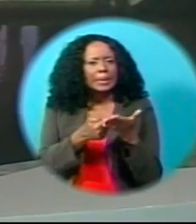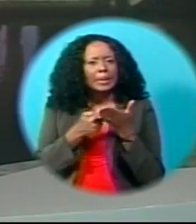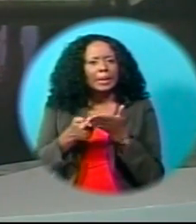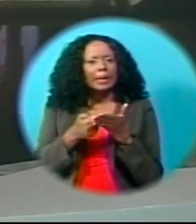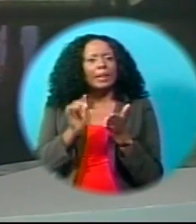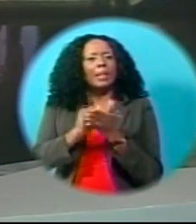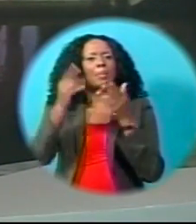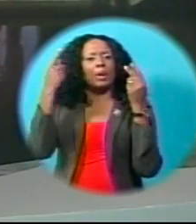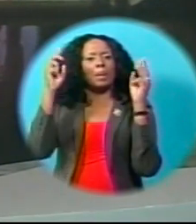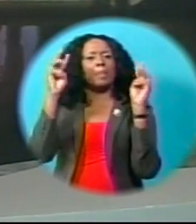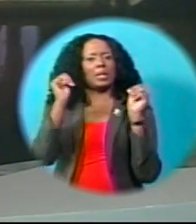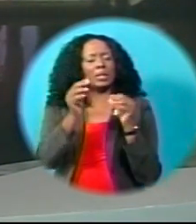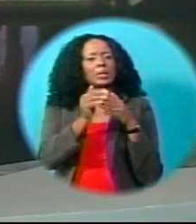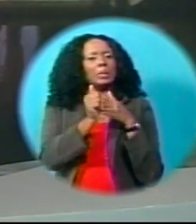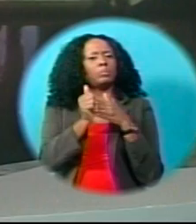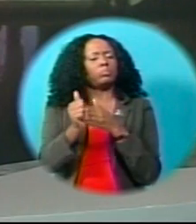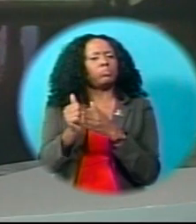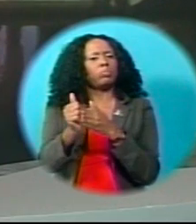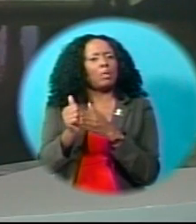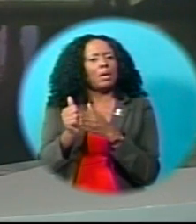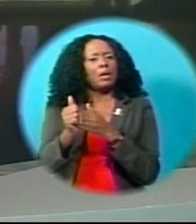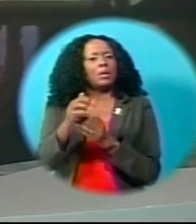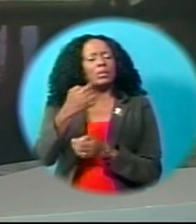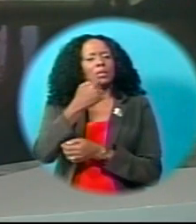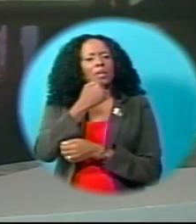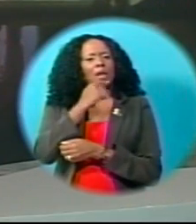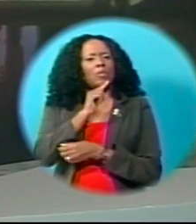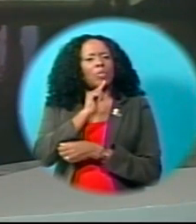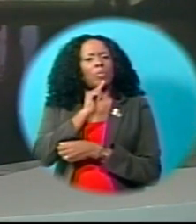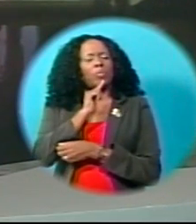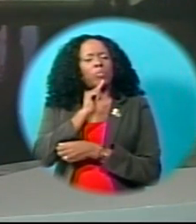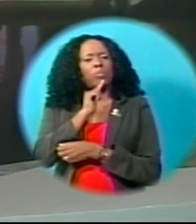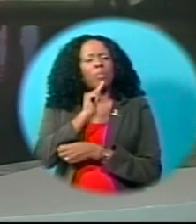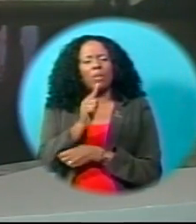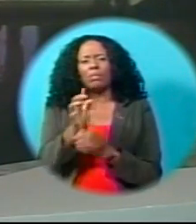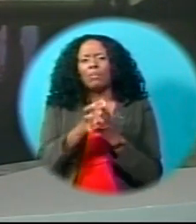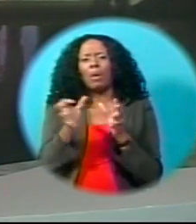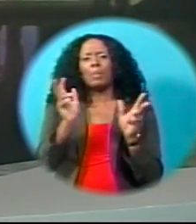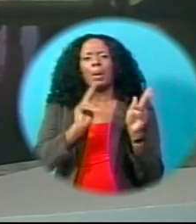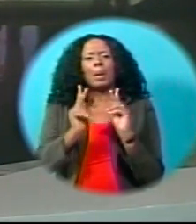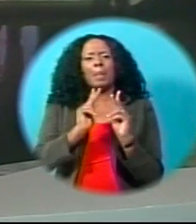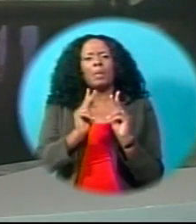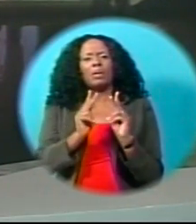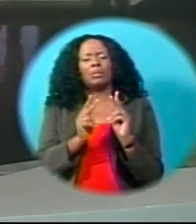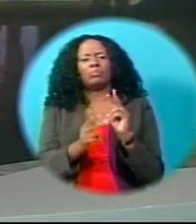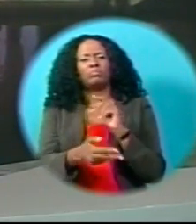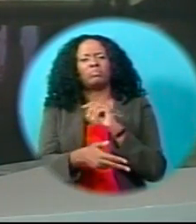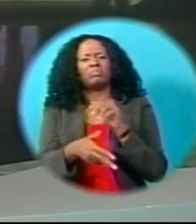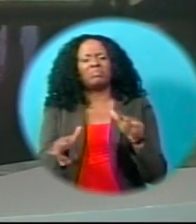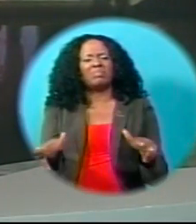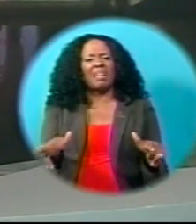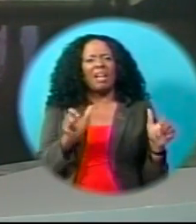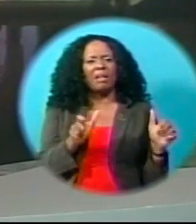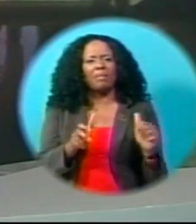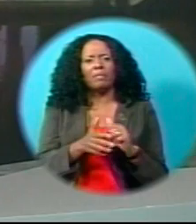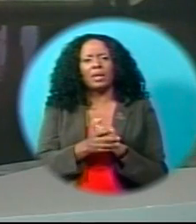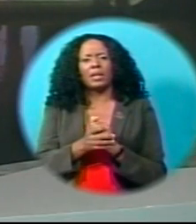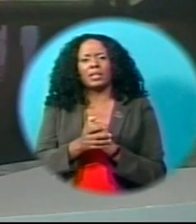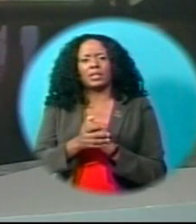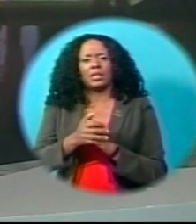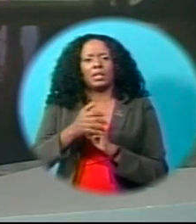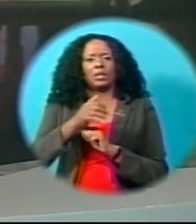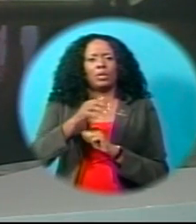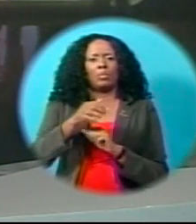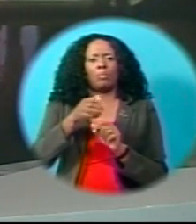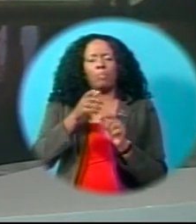Prime Minister Frendel Stuart, Senator McLean stressed that increased selfishness and lawlessness are leading to a gradual increase in